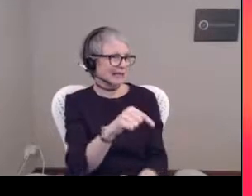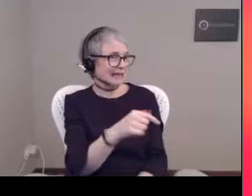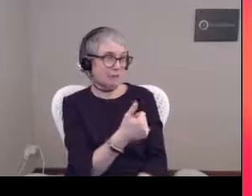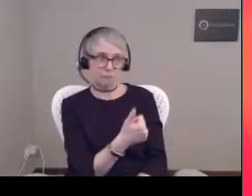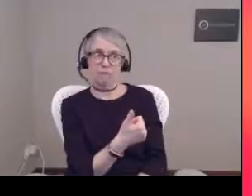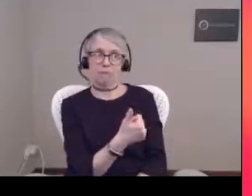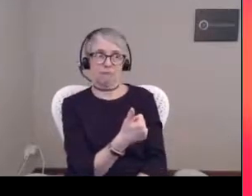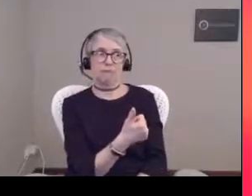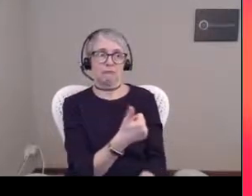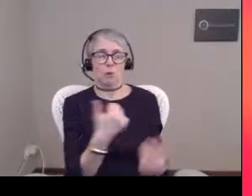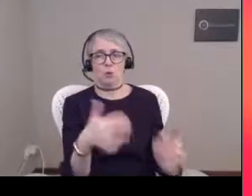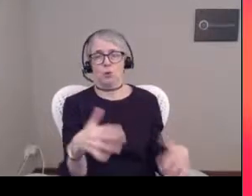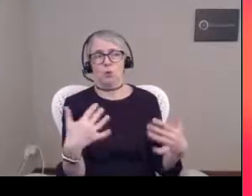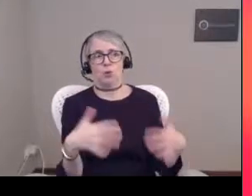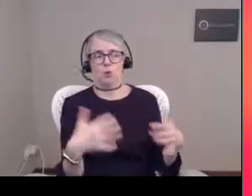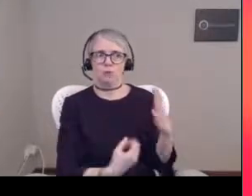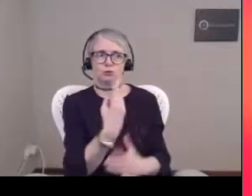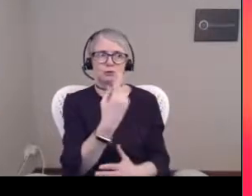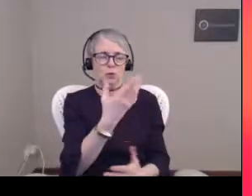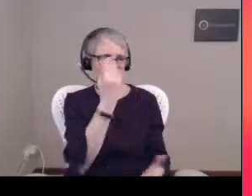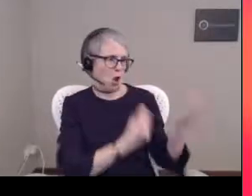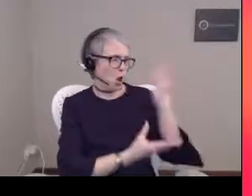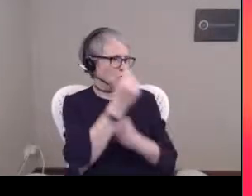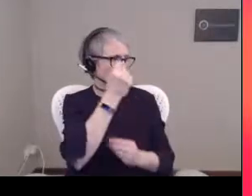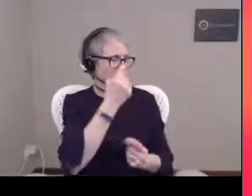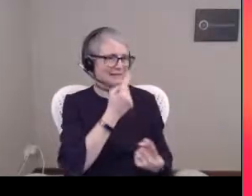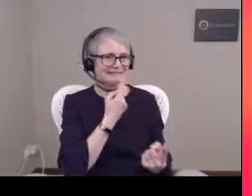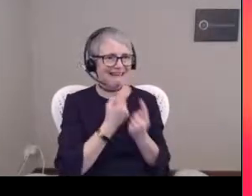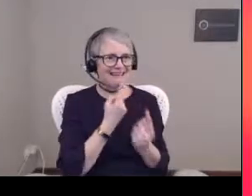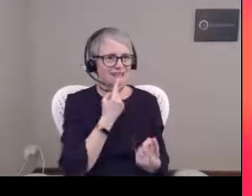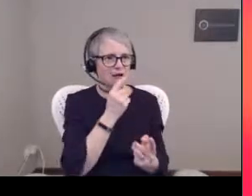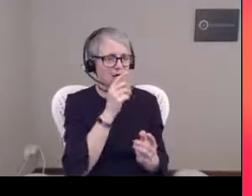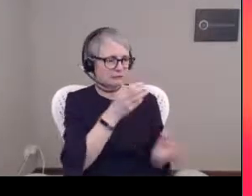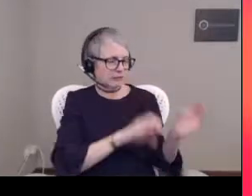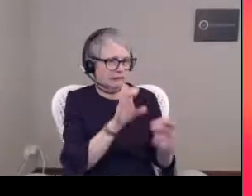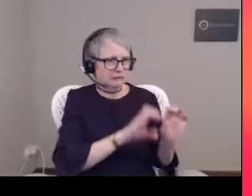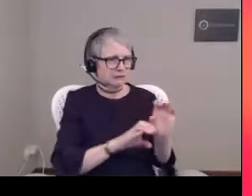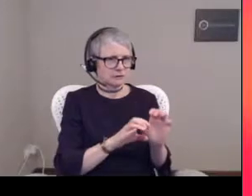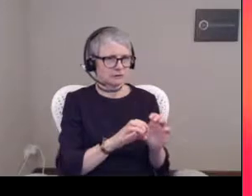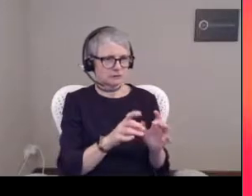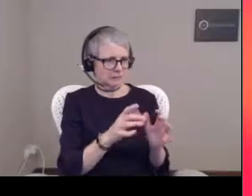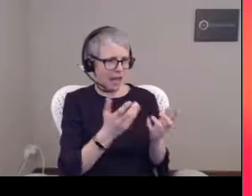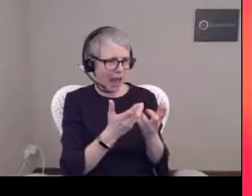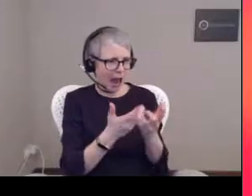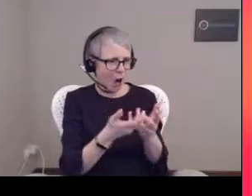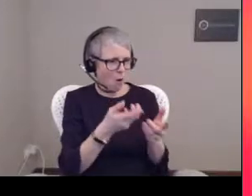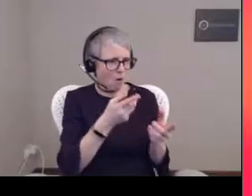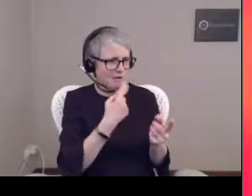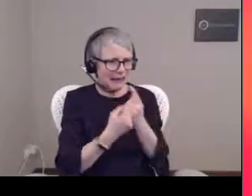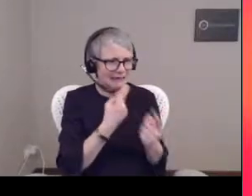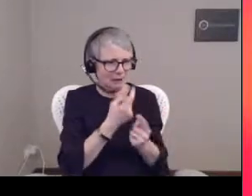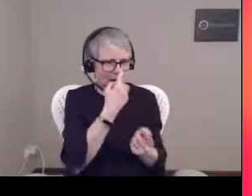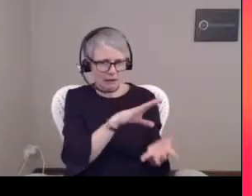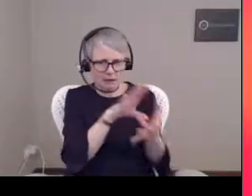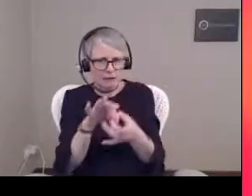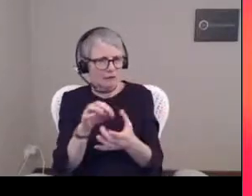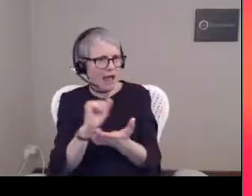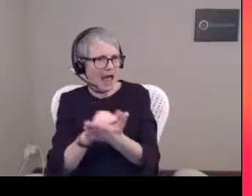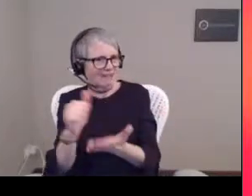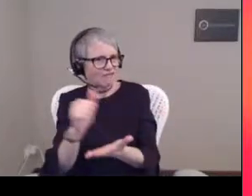amazing opportunity to learn all about data science and how it feeds into commercial advertising. So it's good to